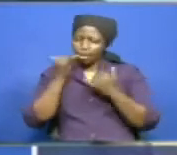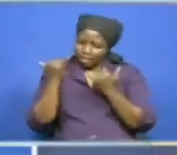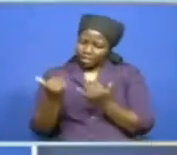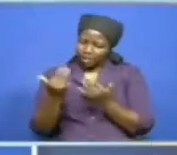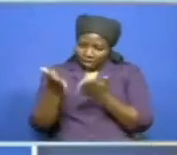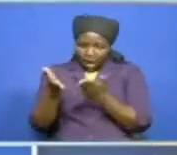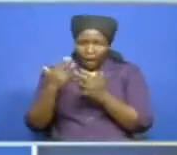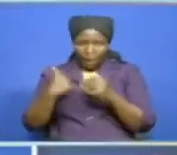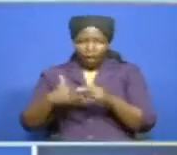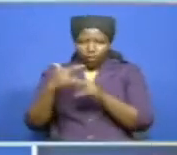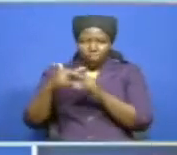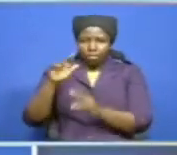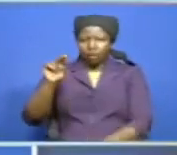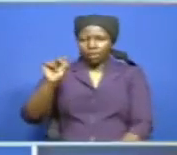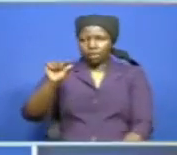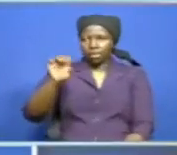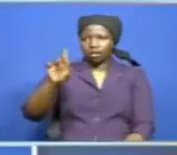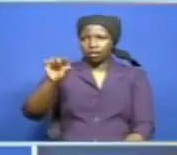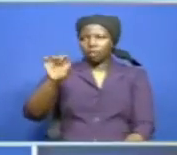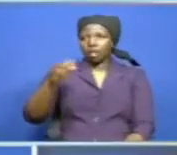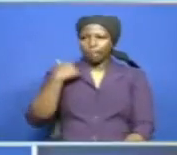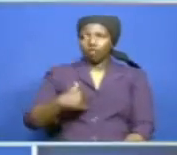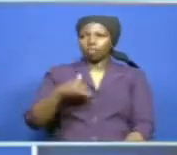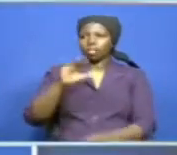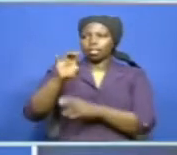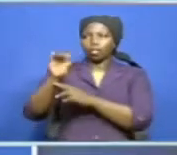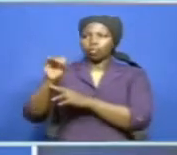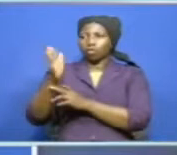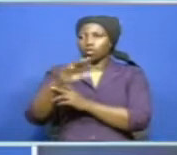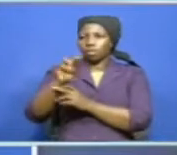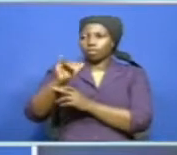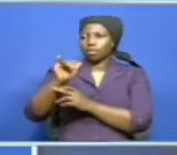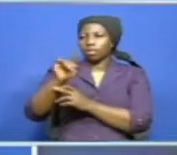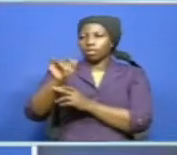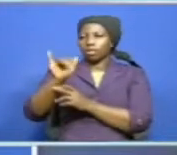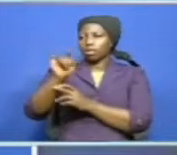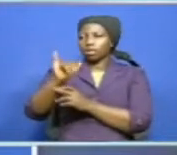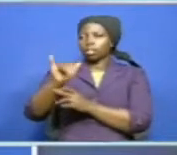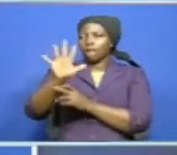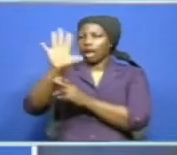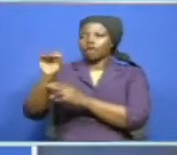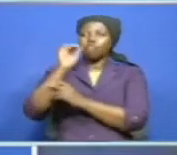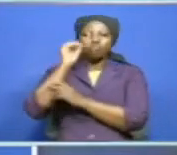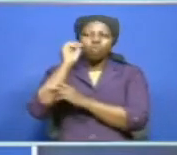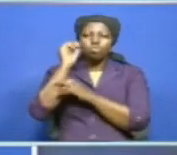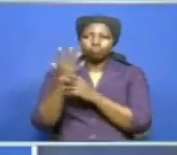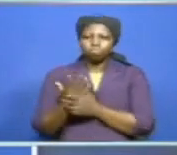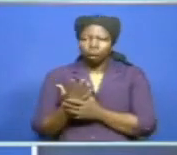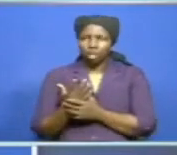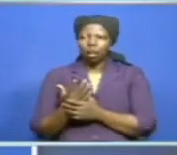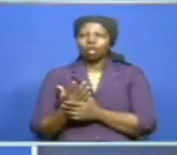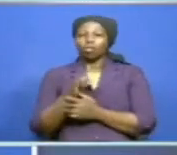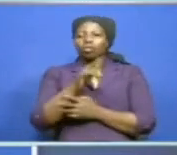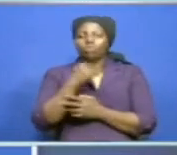I'm the CEO of Mizizi Africa Homes Limited. And you have correctly said that the cost of construction is at